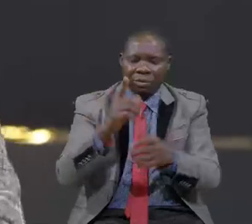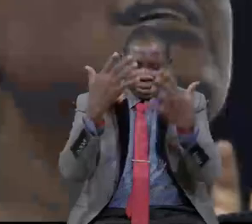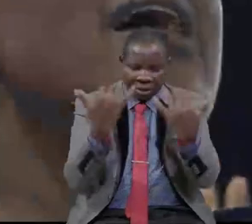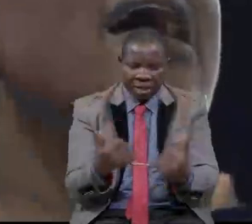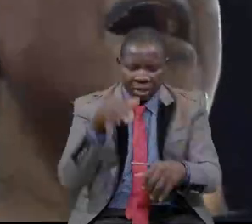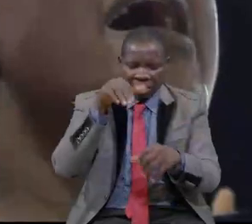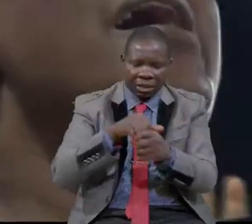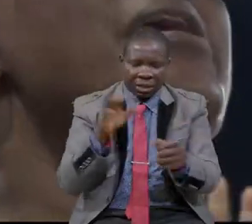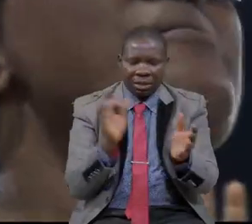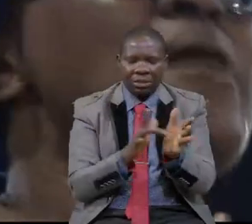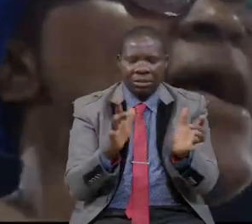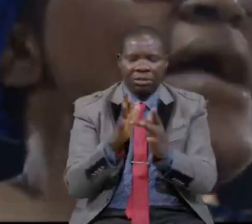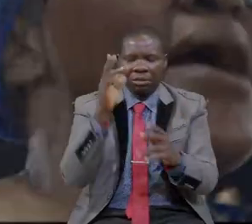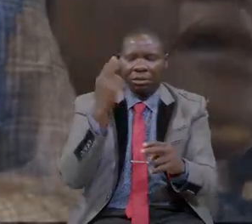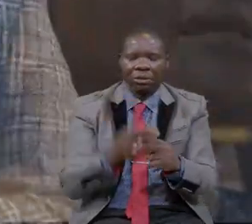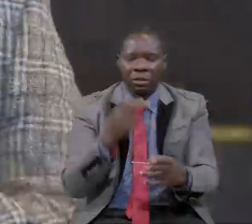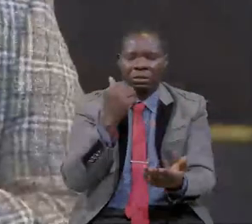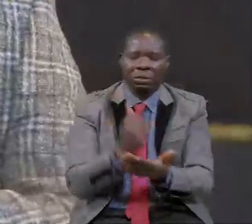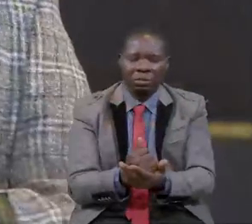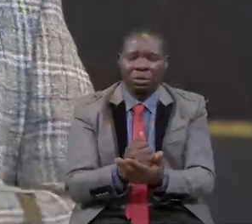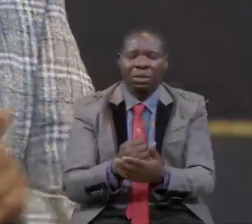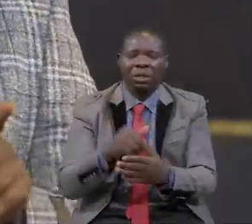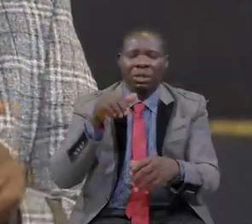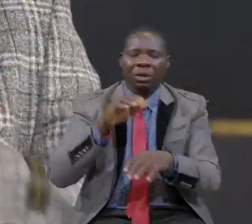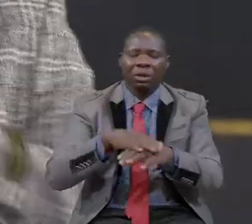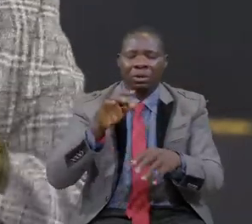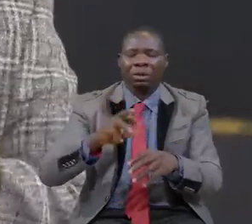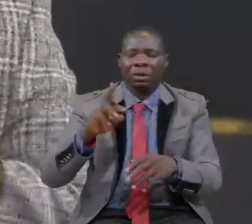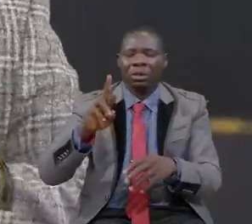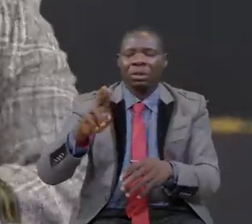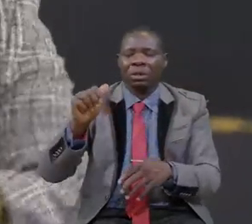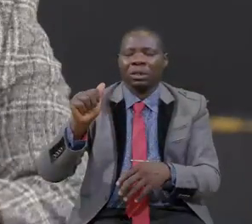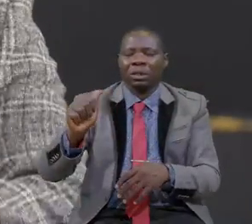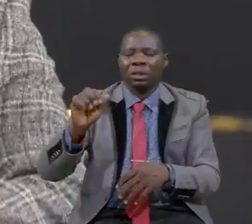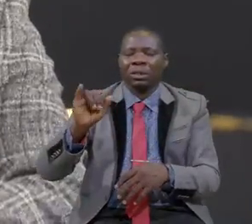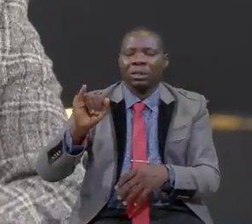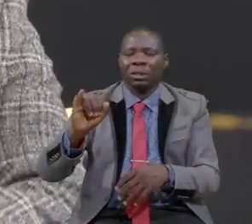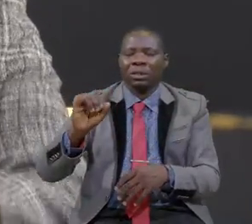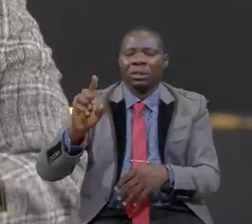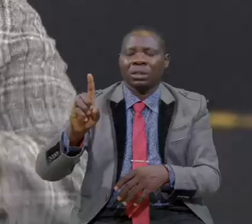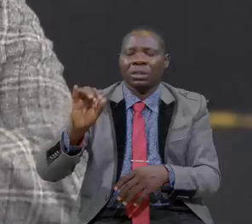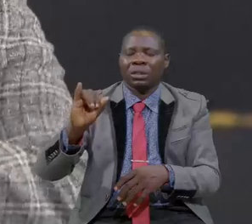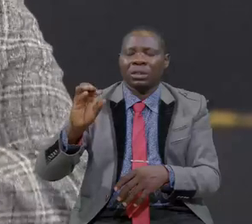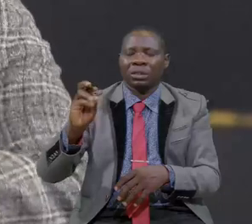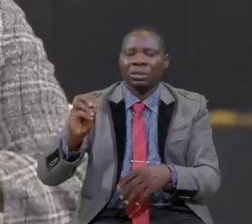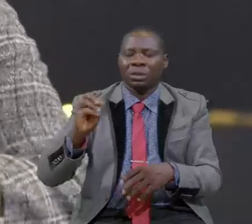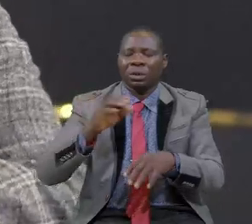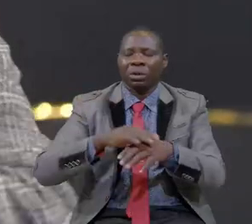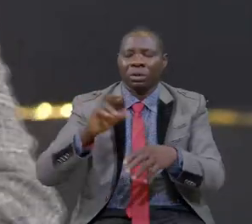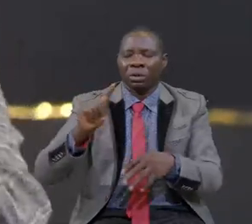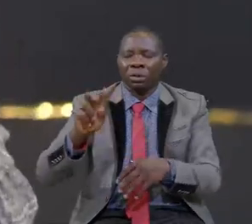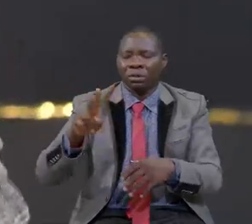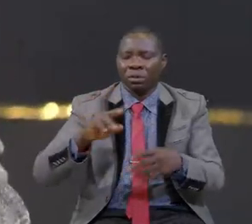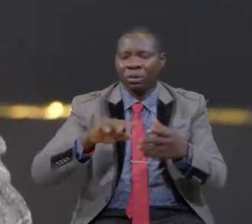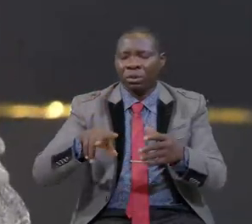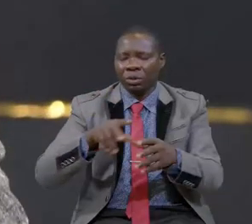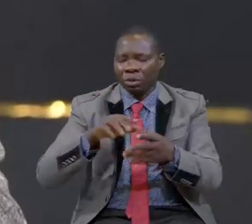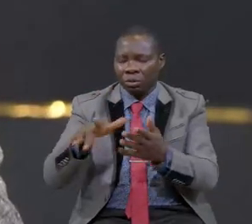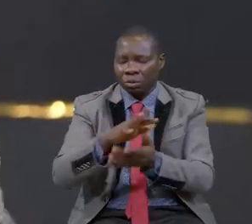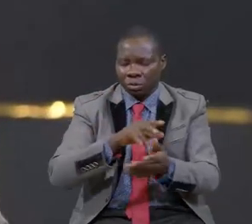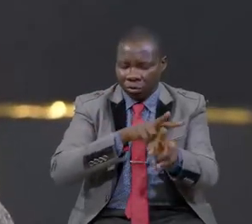name. Over the radio, on the television, those who are watching, Lord, I pray this will be